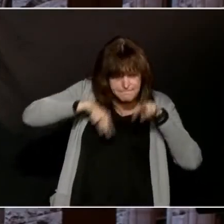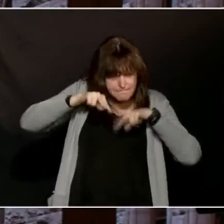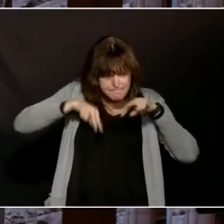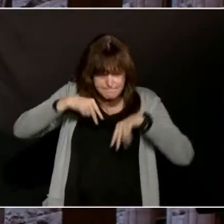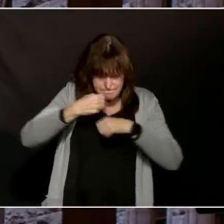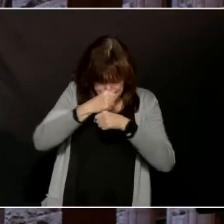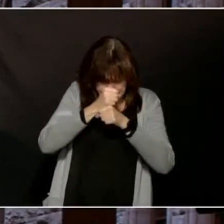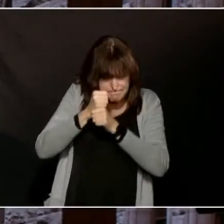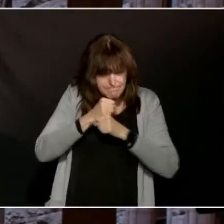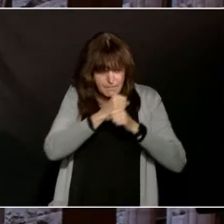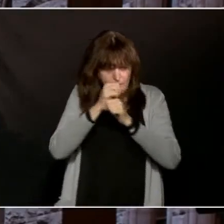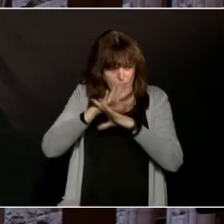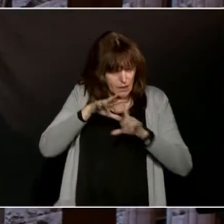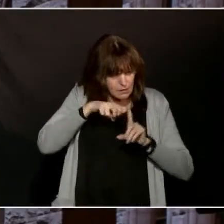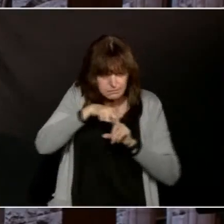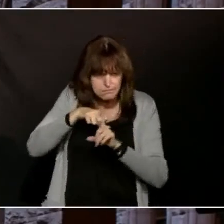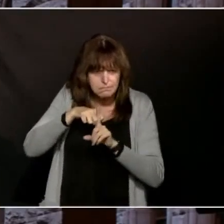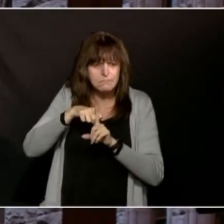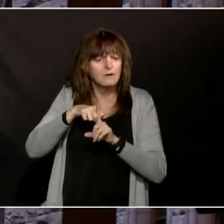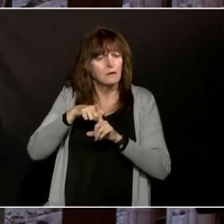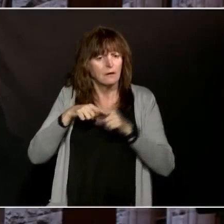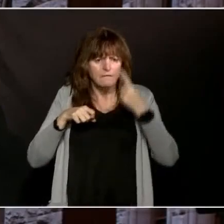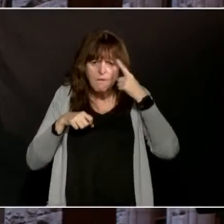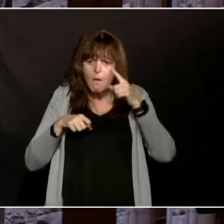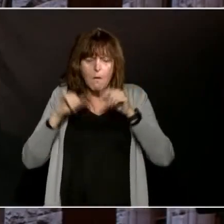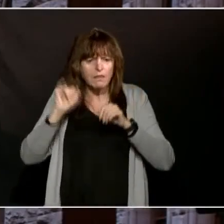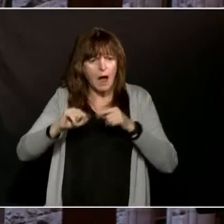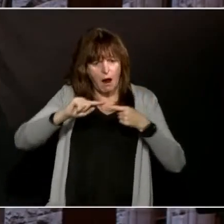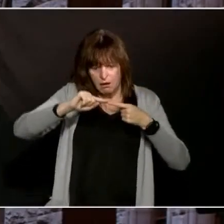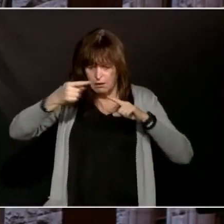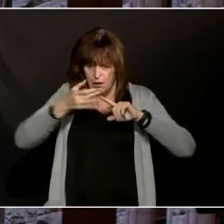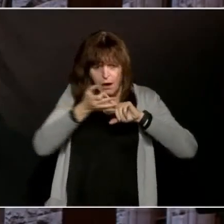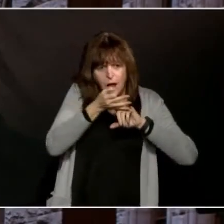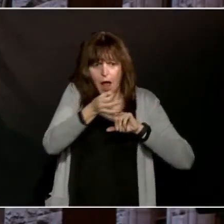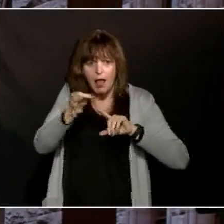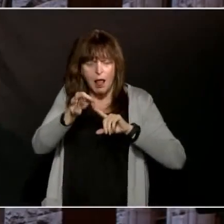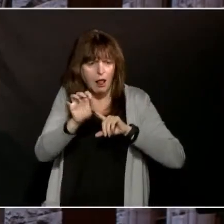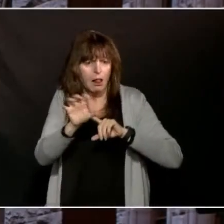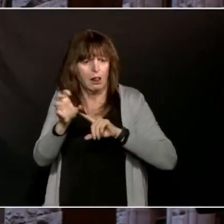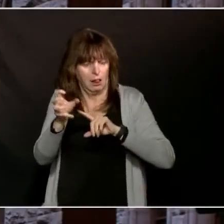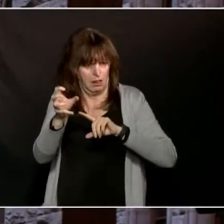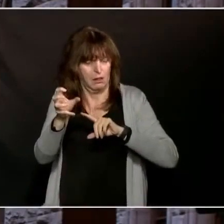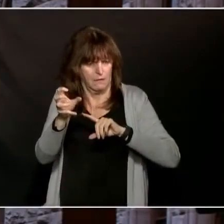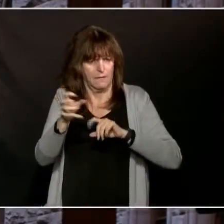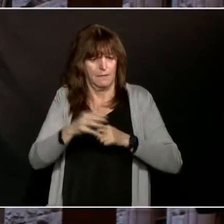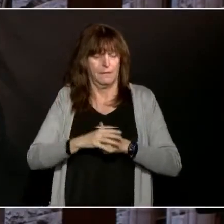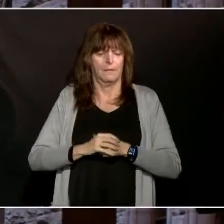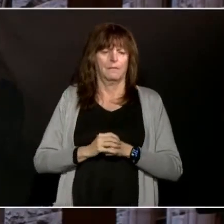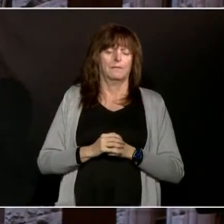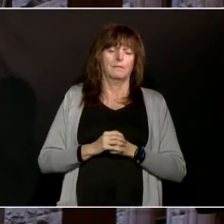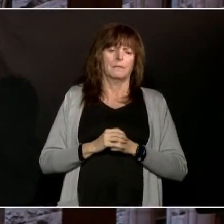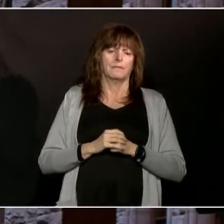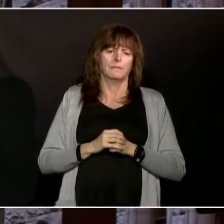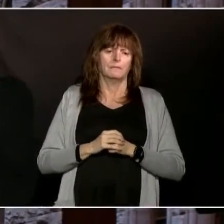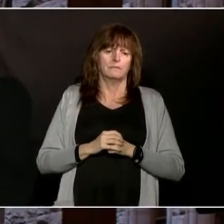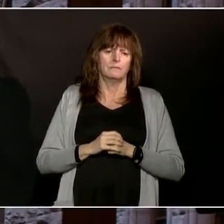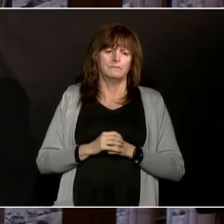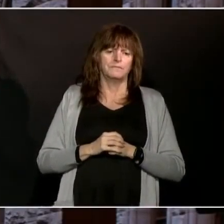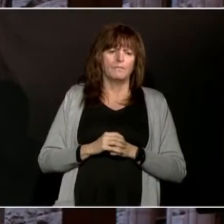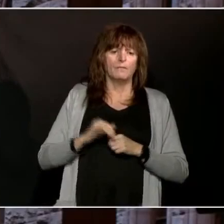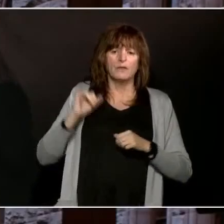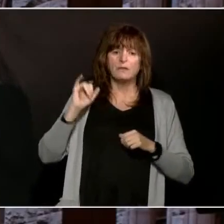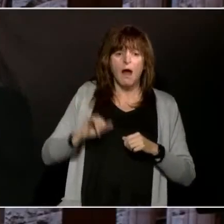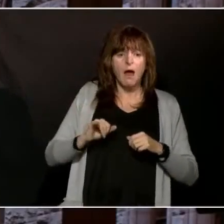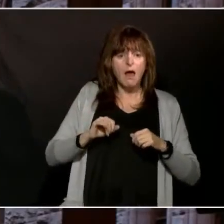of screening, and sometimes people misunderstand what that means. They are moved quickly into diagnostic with our PCR